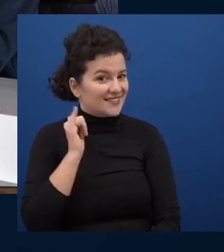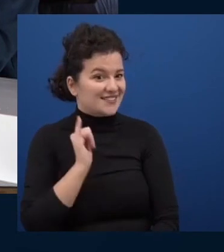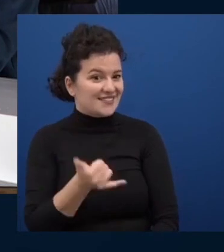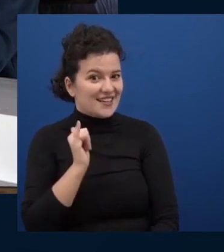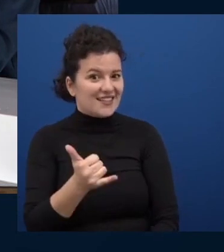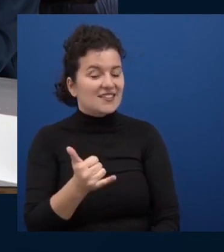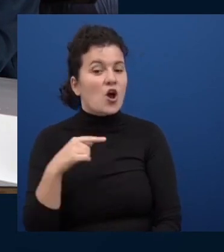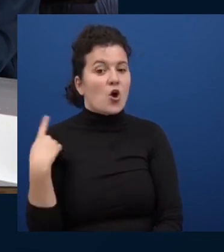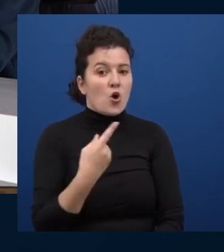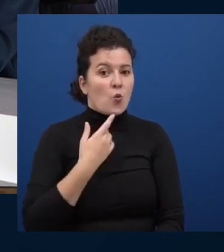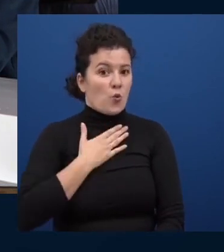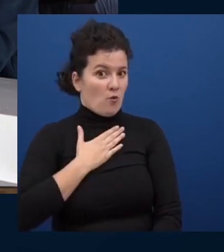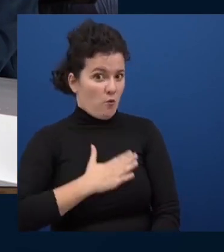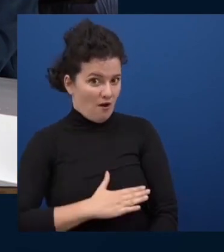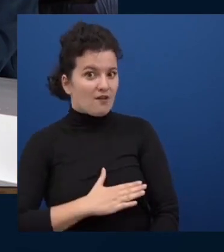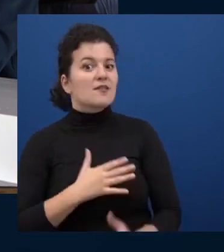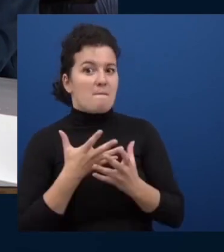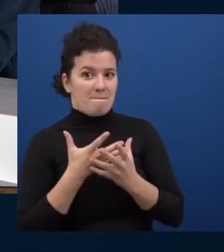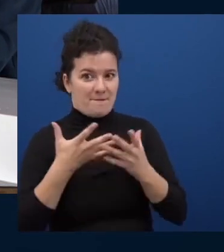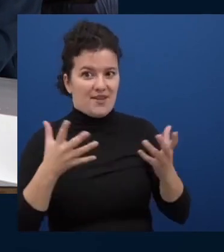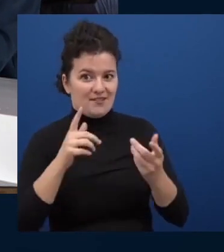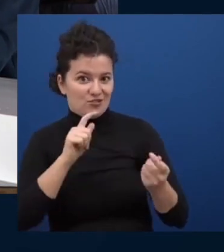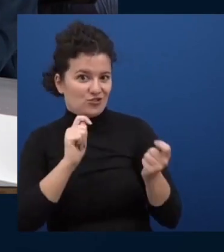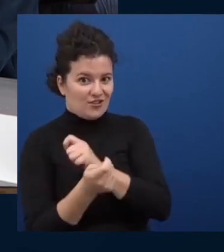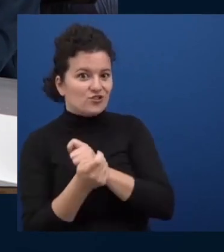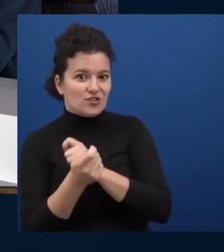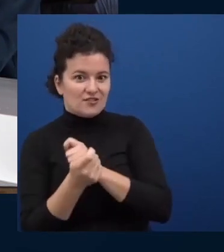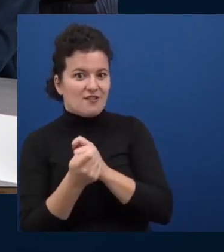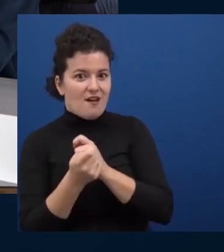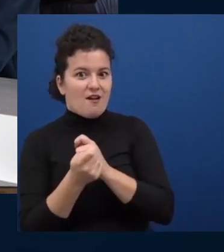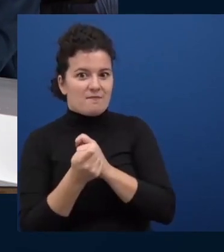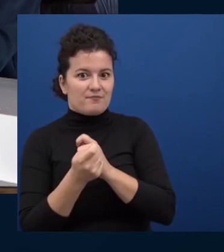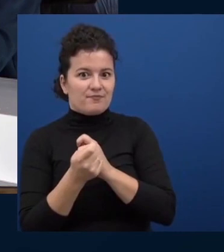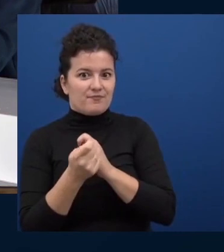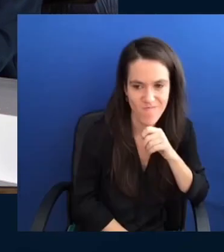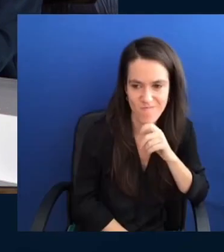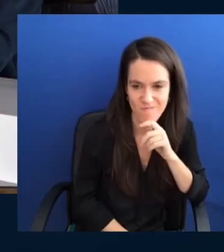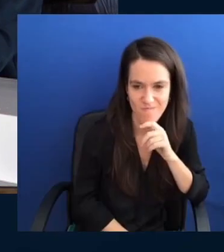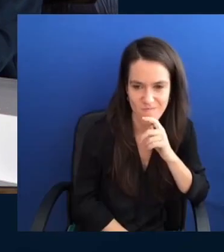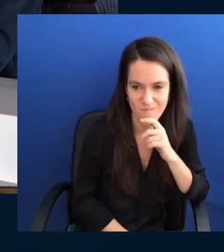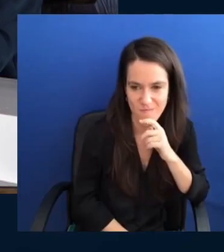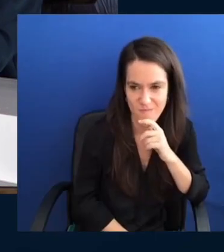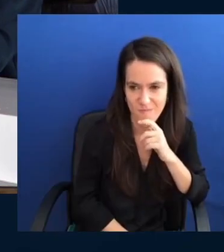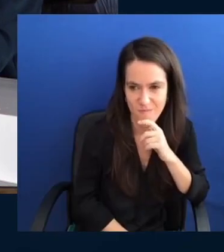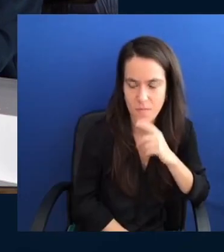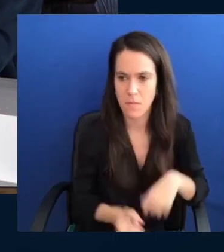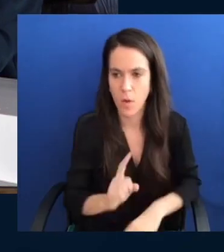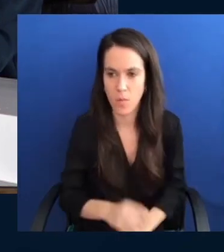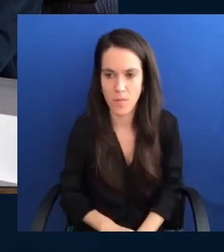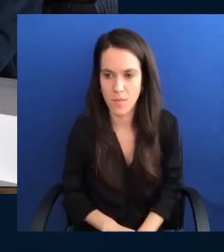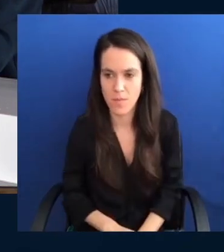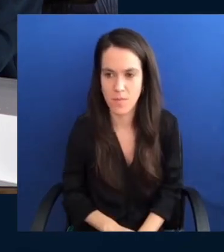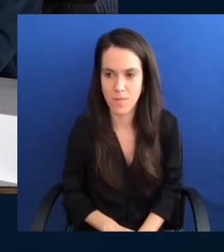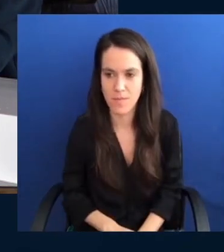doing major versions at a set interval. We haven't specified the interval yet. Maybe twice a